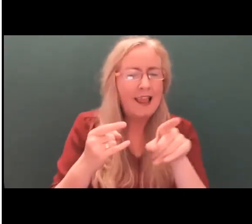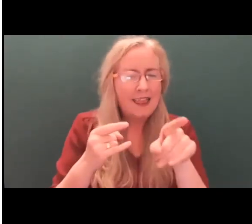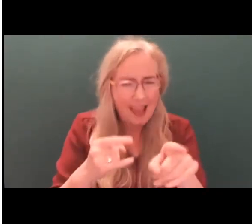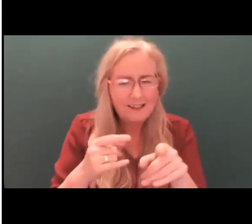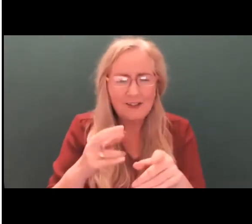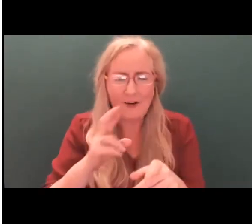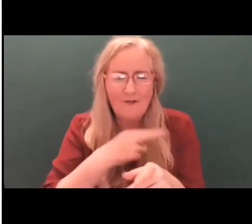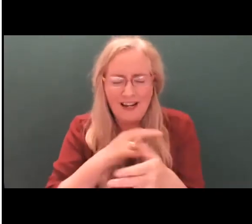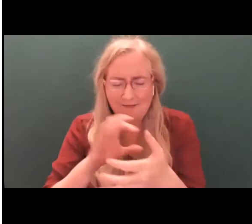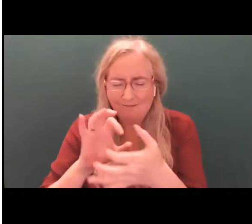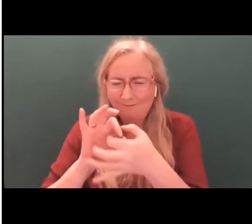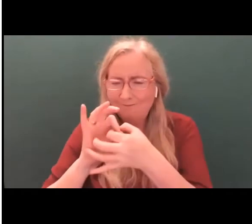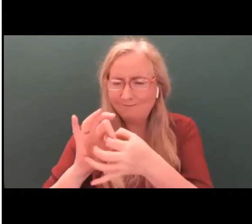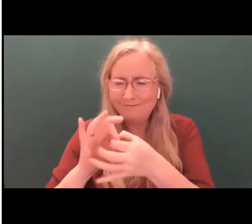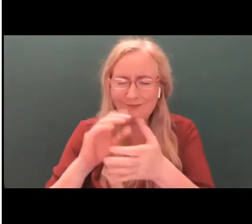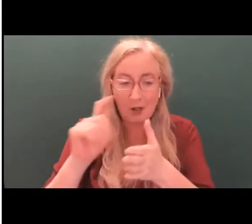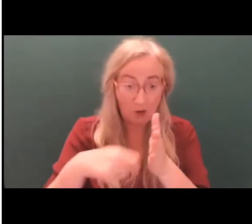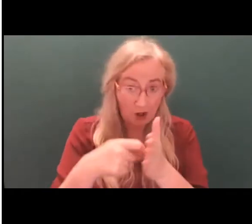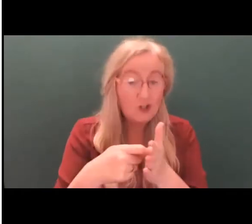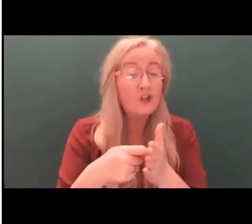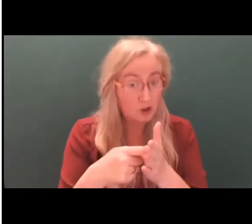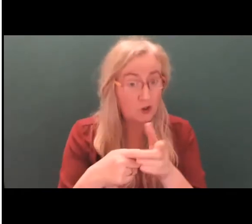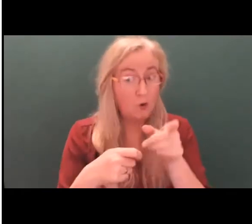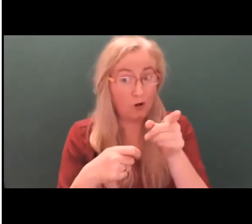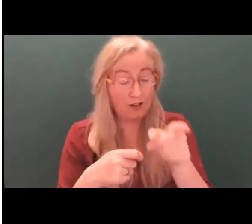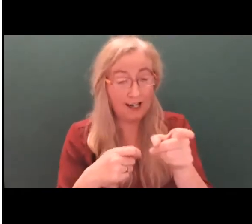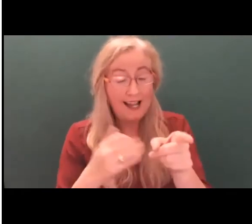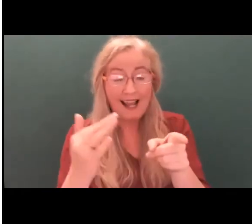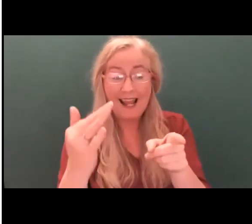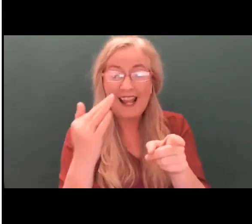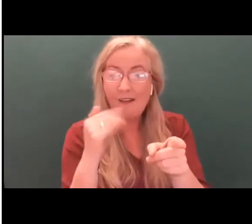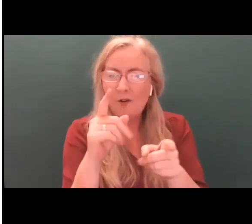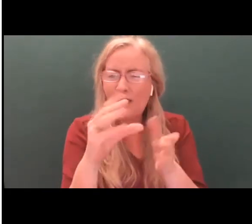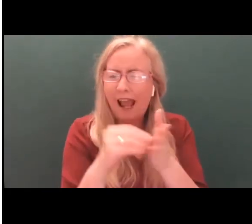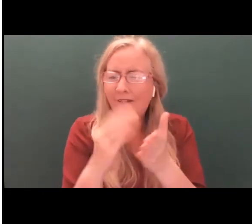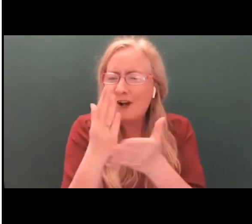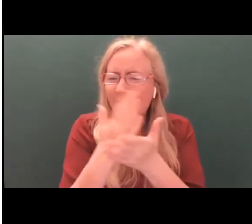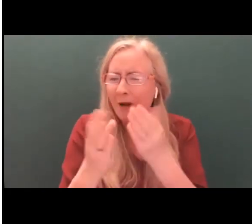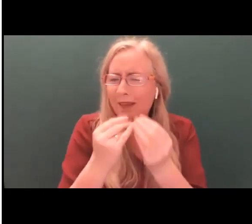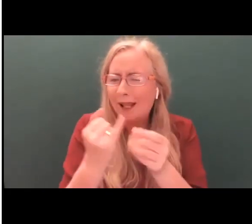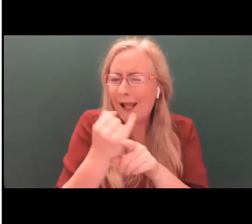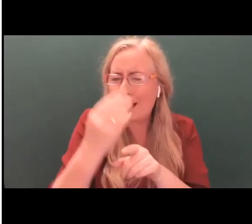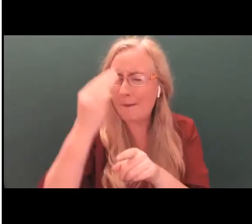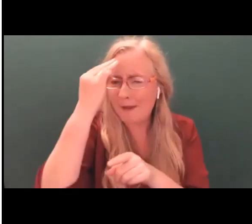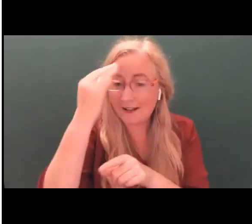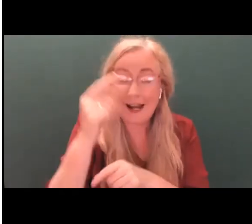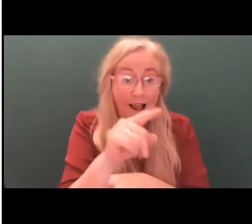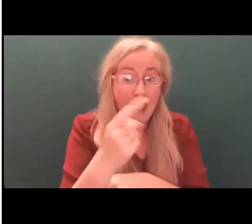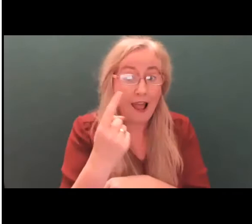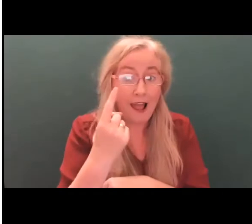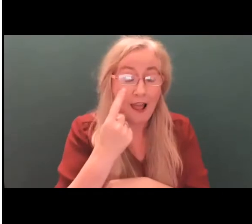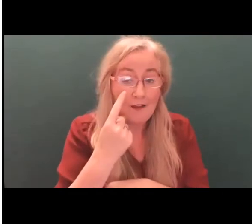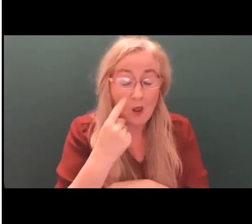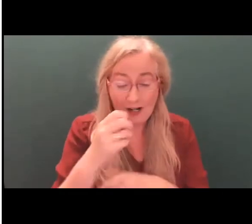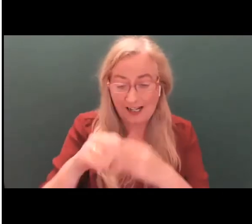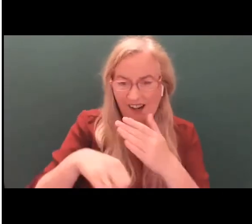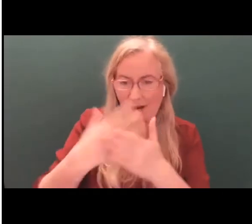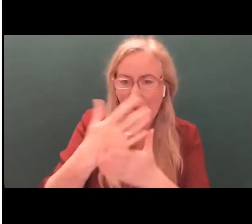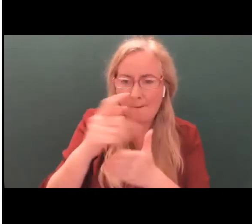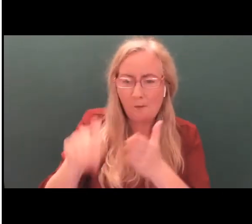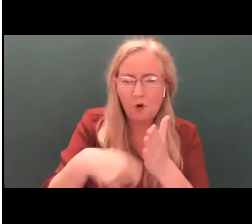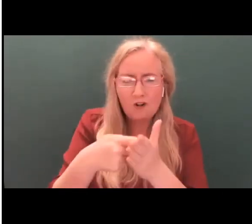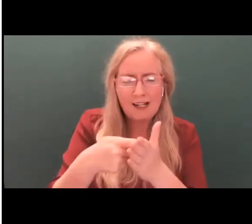engaging project. And I would say to you at this stage, if you have something in mind, still take a look at developing your project, because it might just